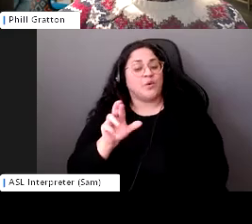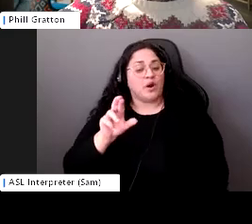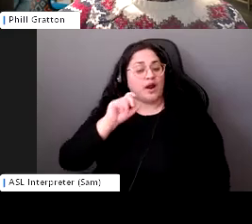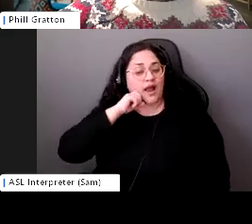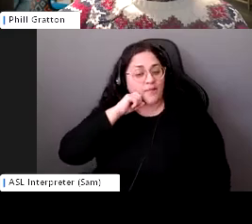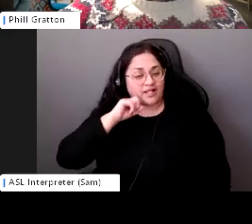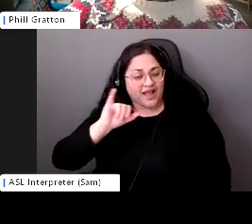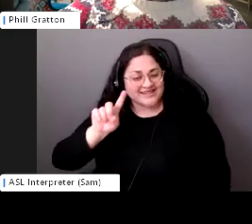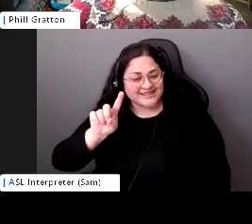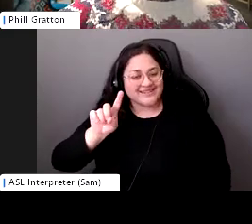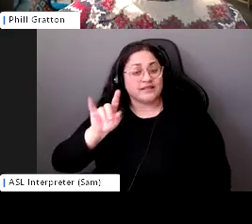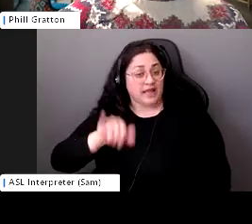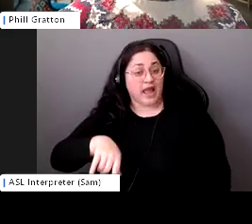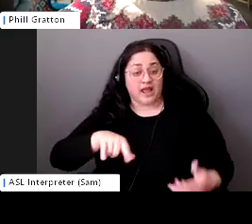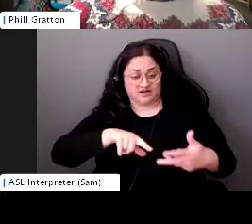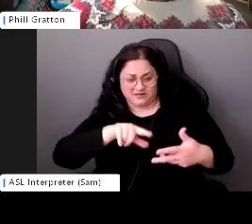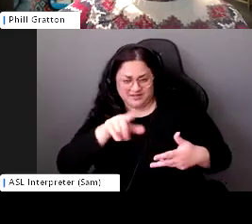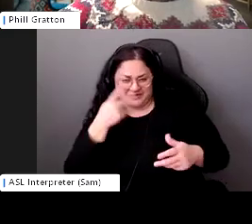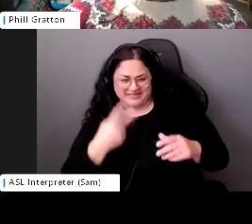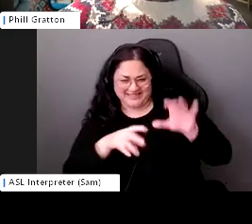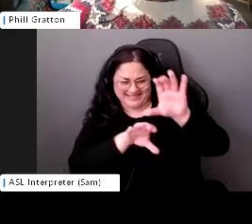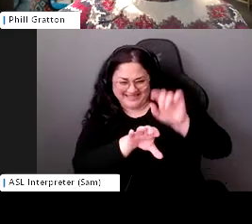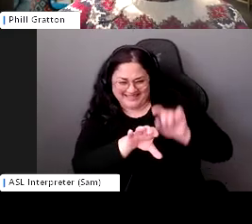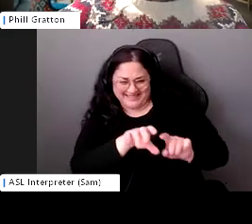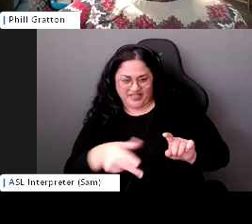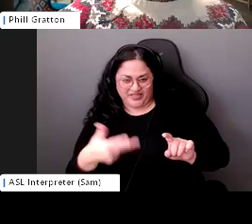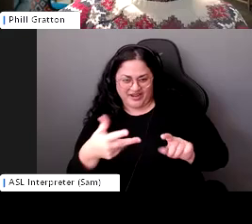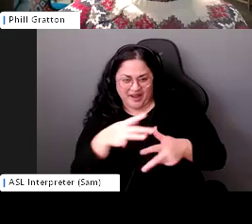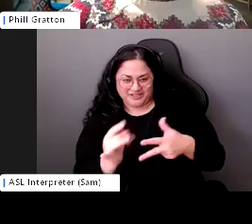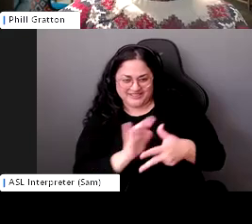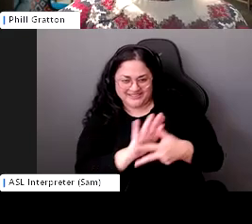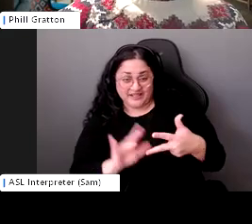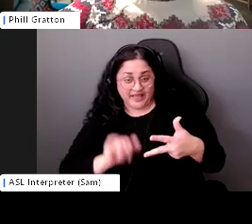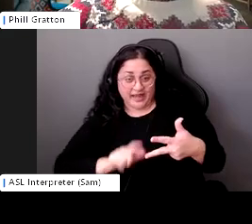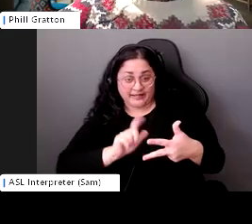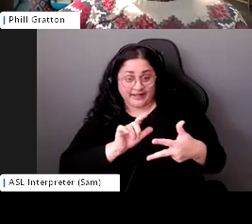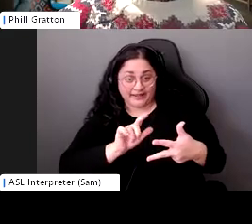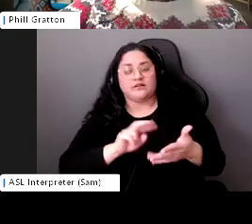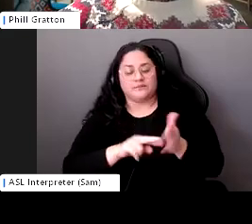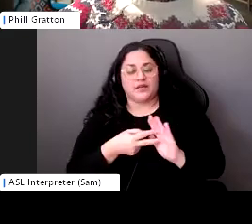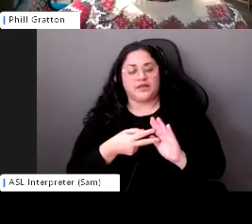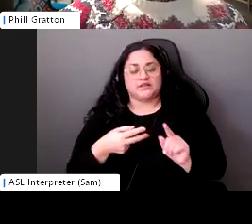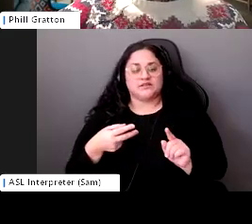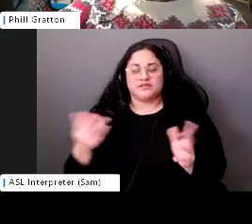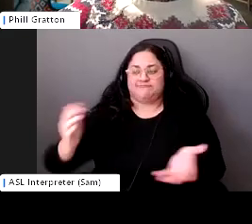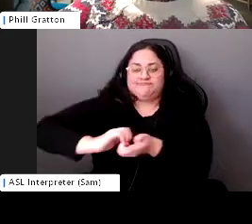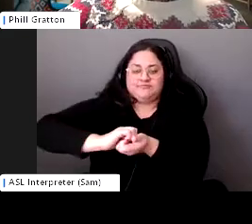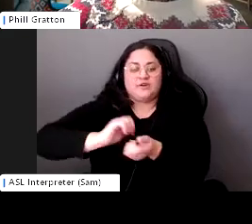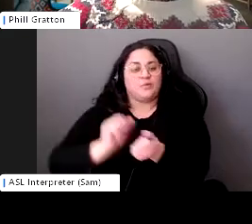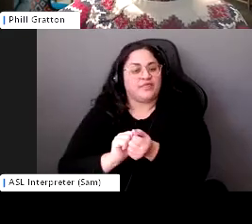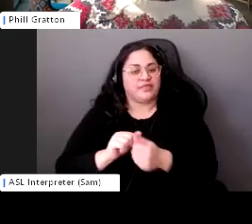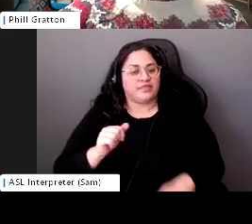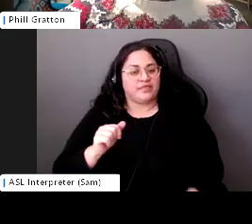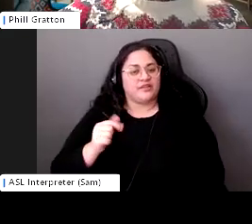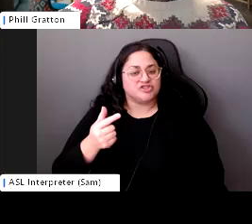same credentials, which can make life a lot easier. You don't have another password to remember because nobody needs more passwords.